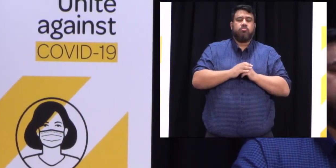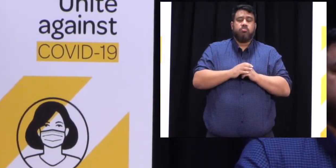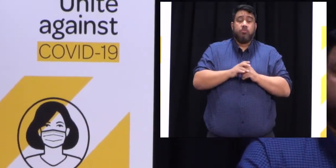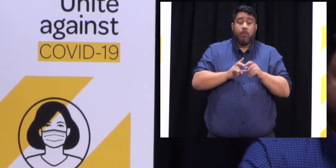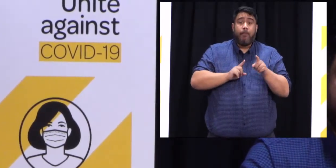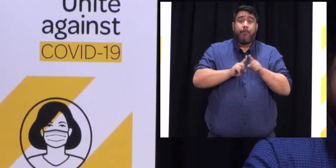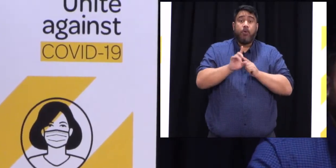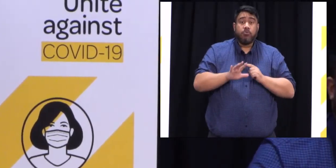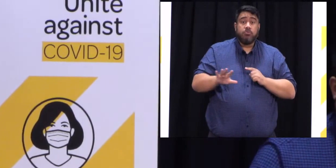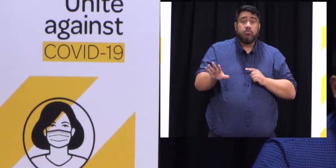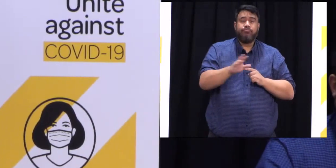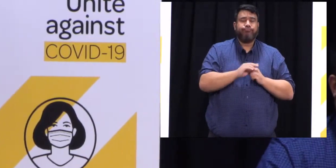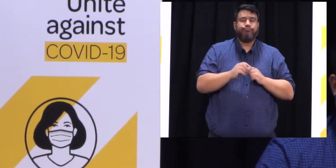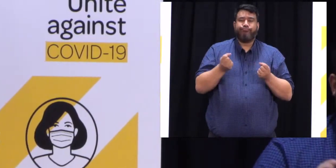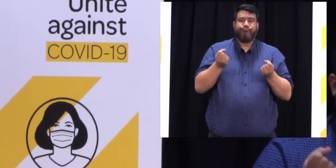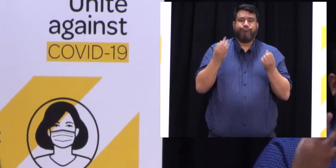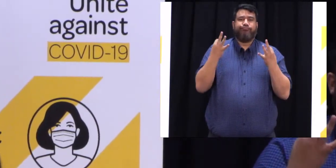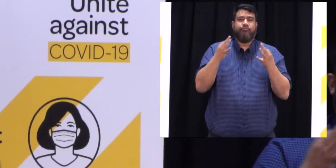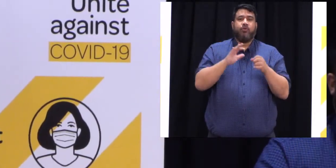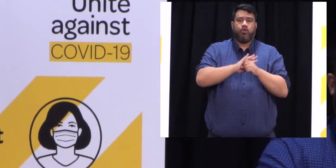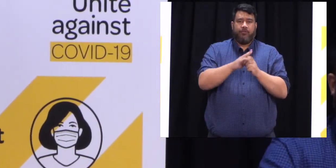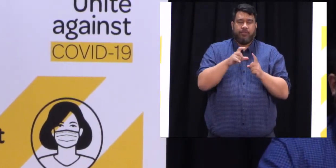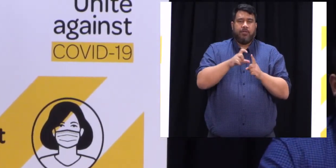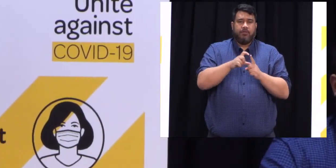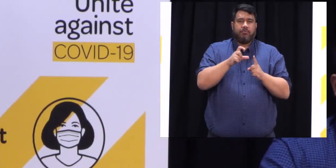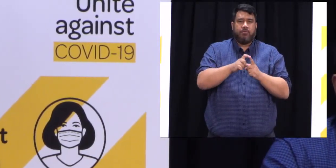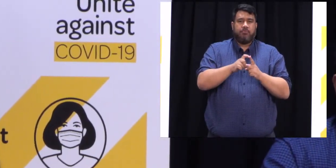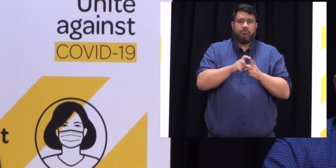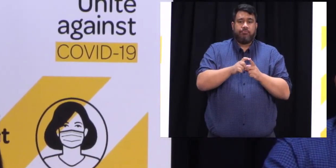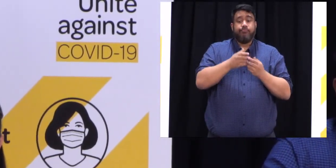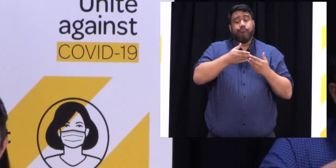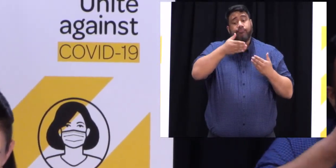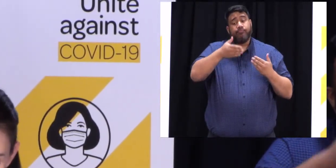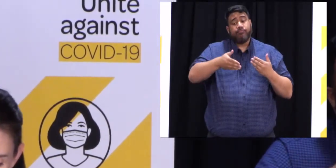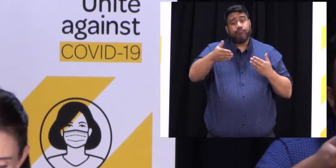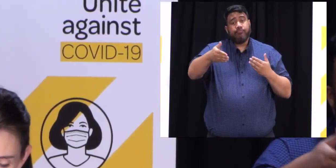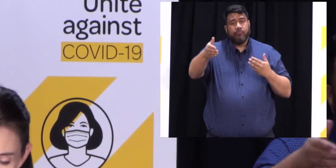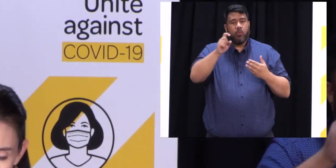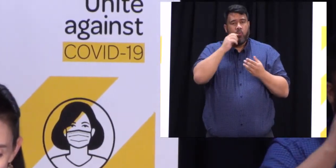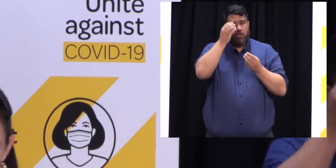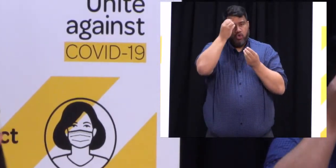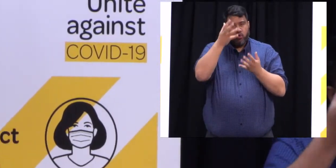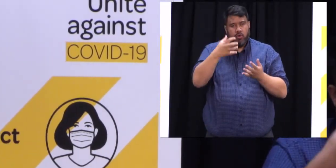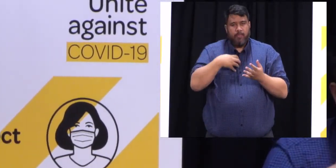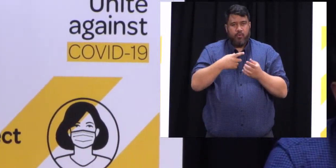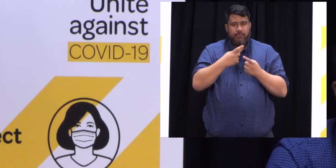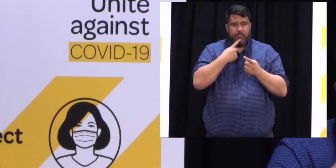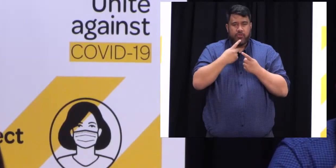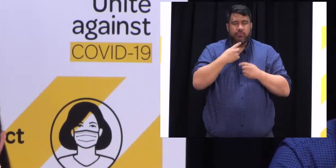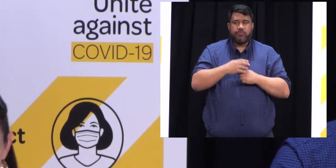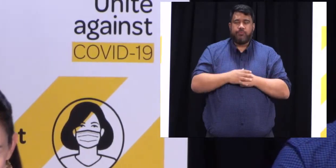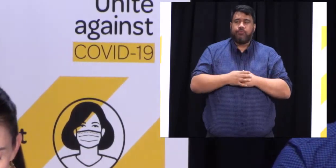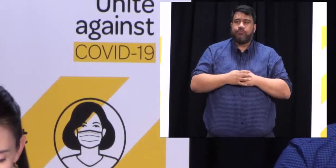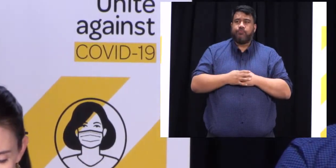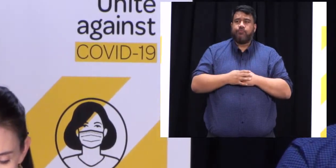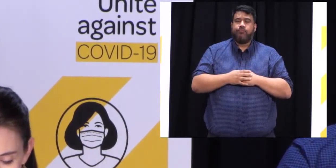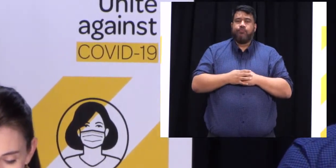source investigation and update you as we go. We have processed